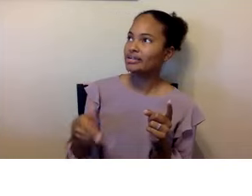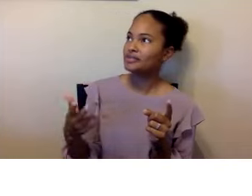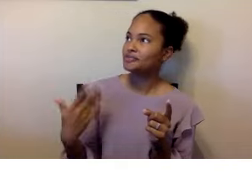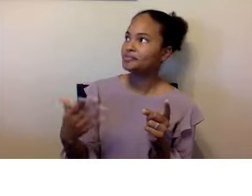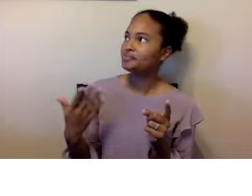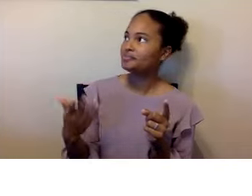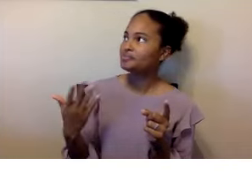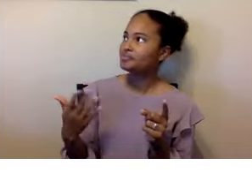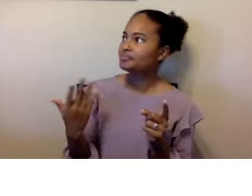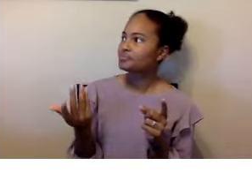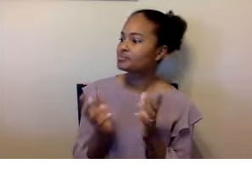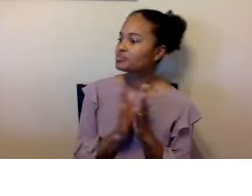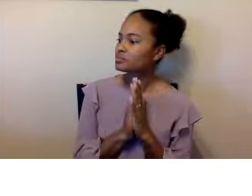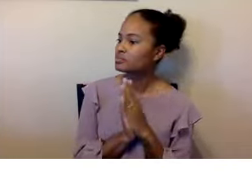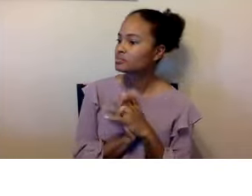telling,